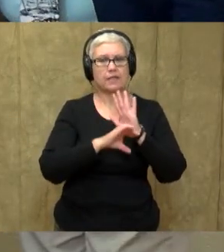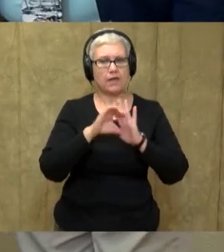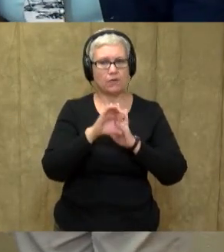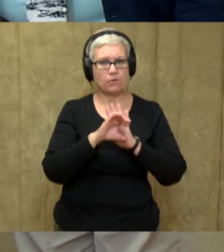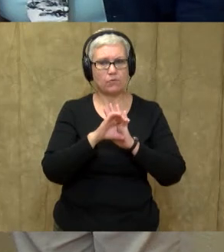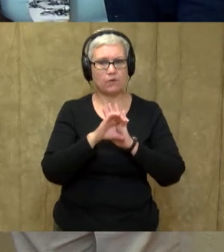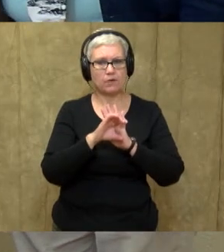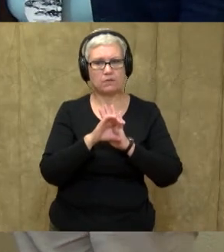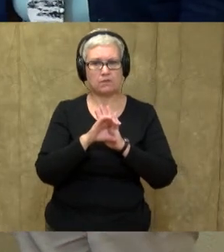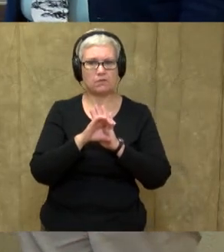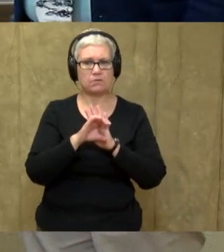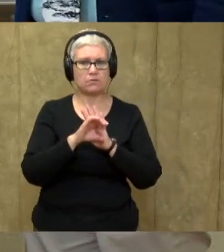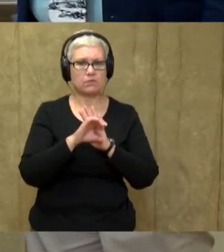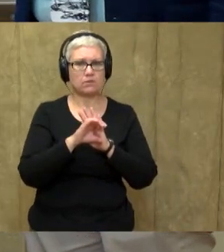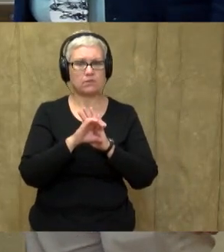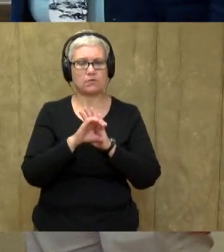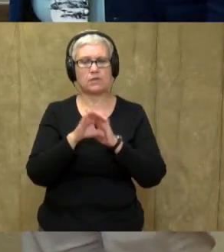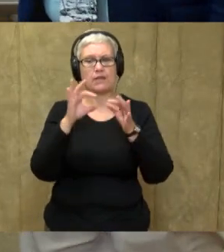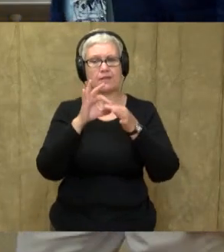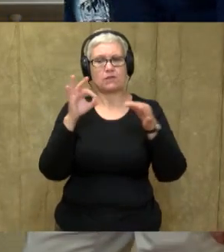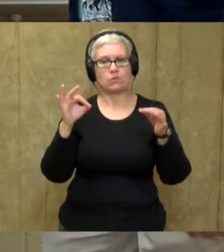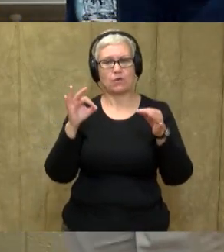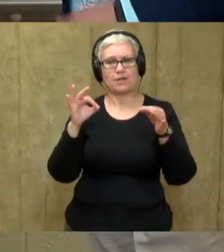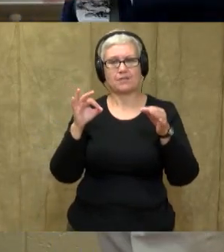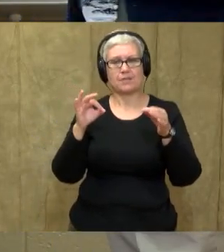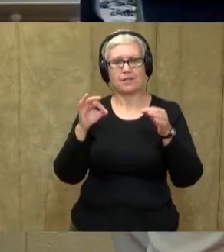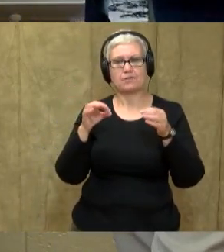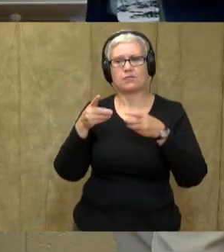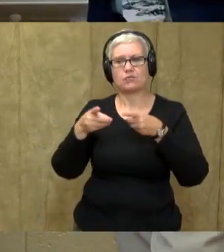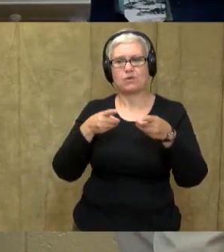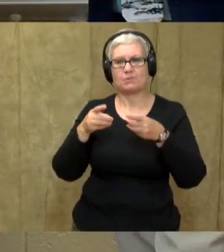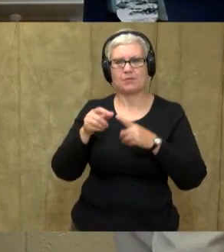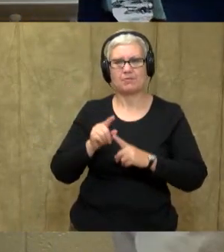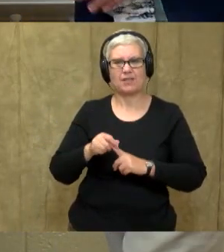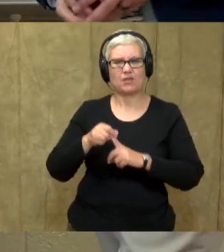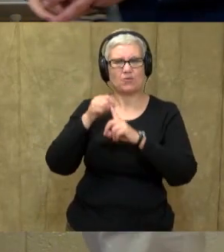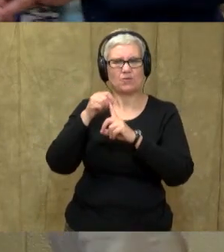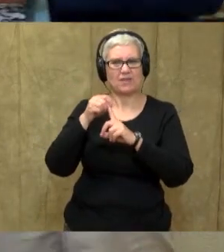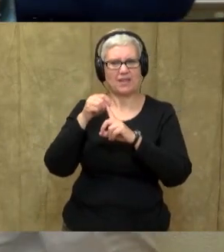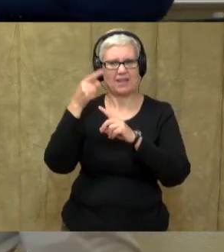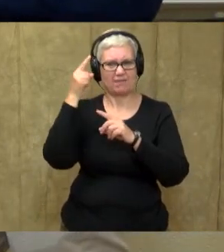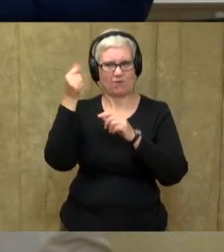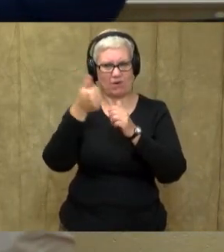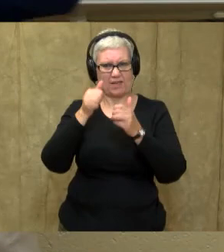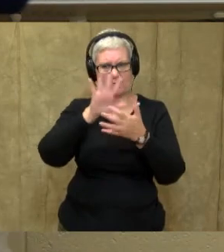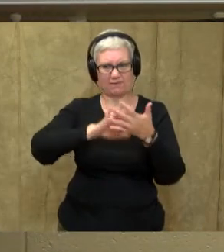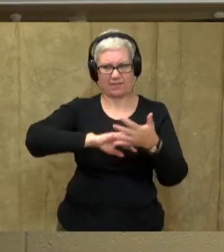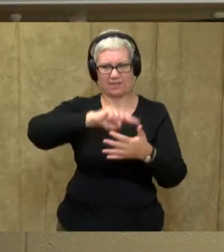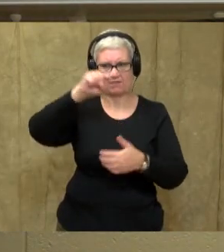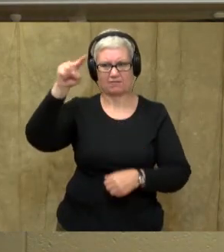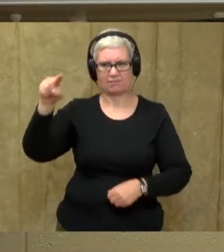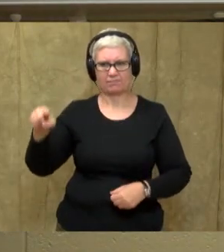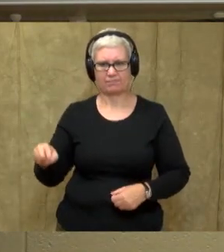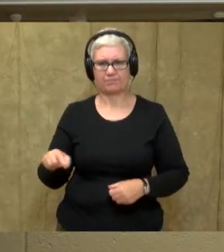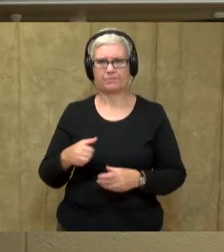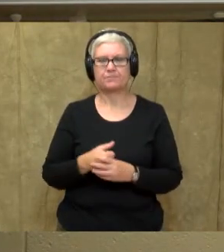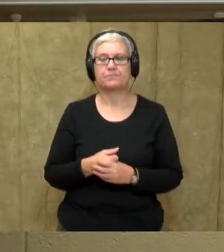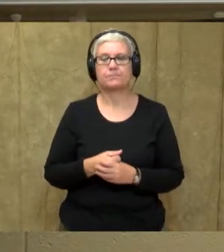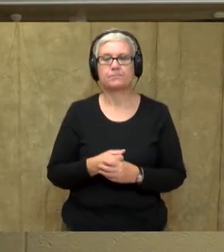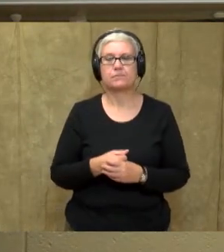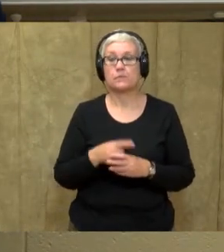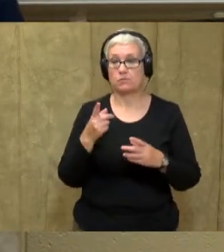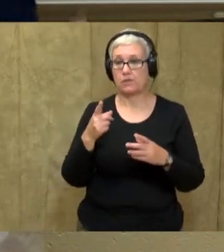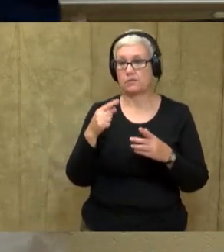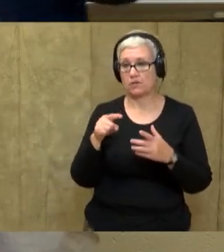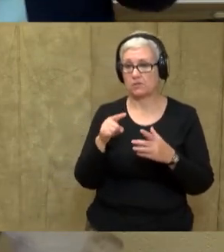these equations describe something unique about the graphs that we see? So if I take a look at the vertex form,